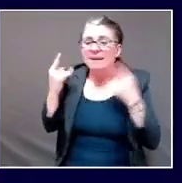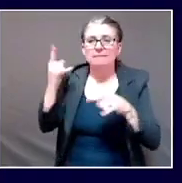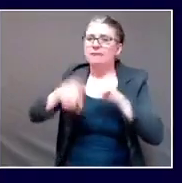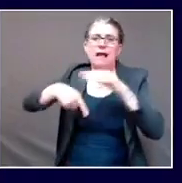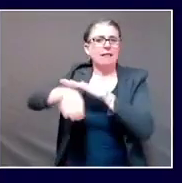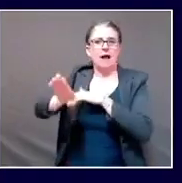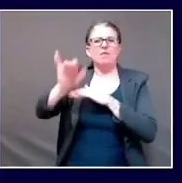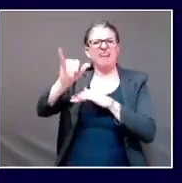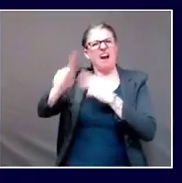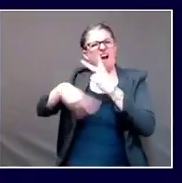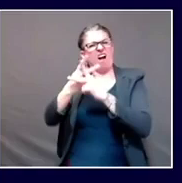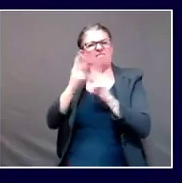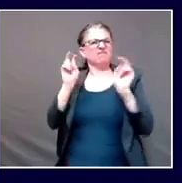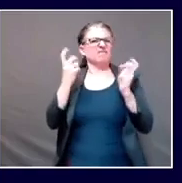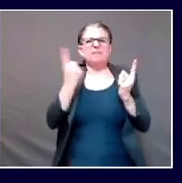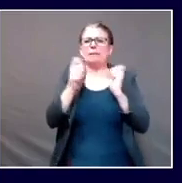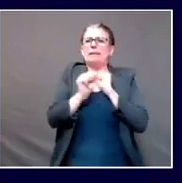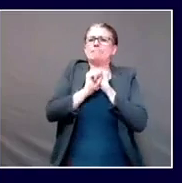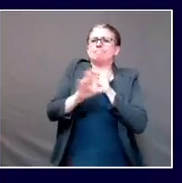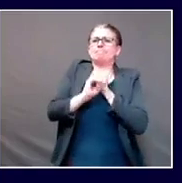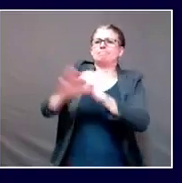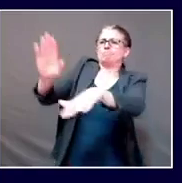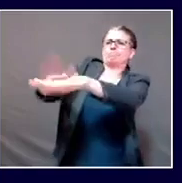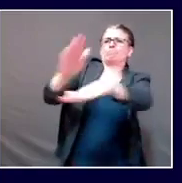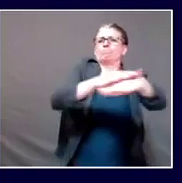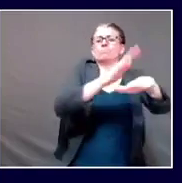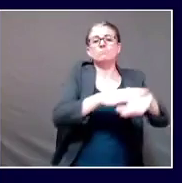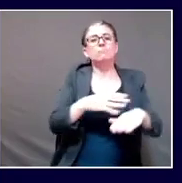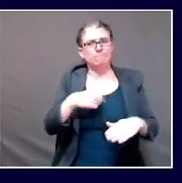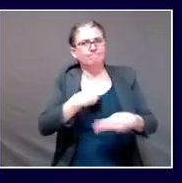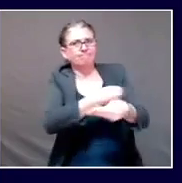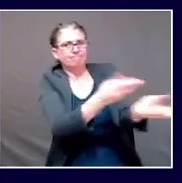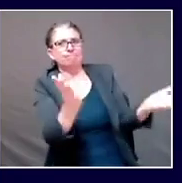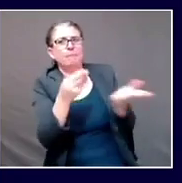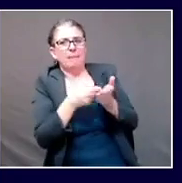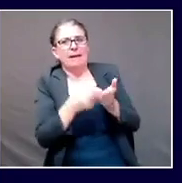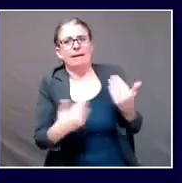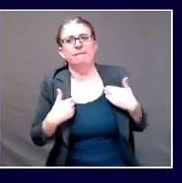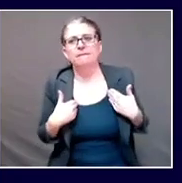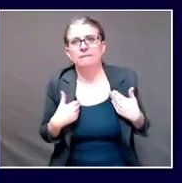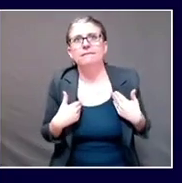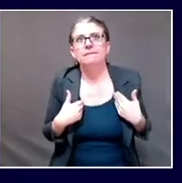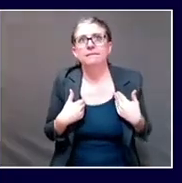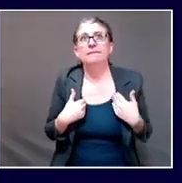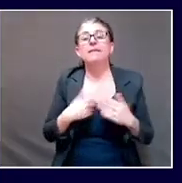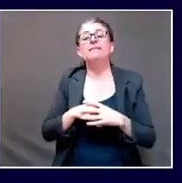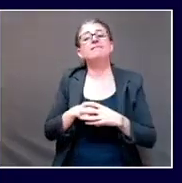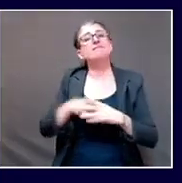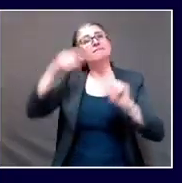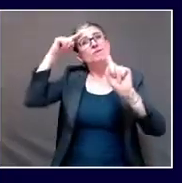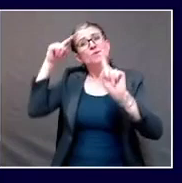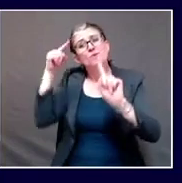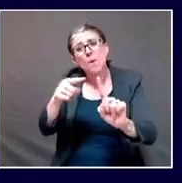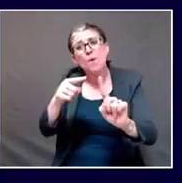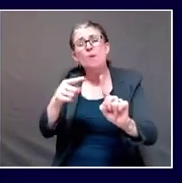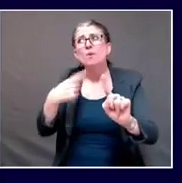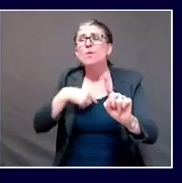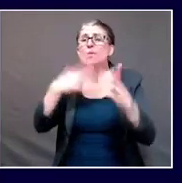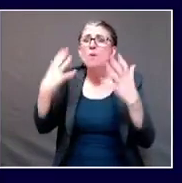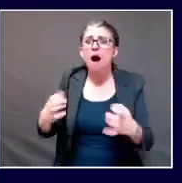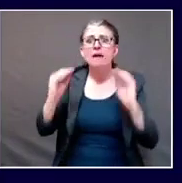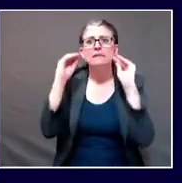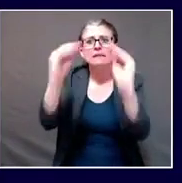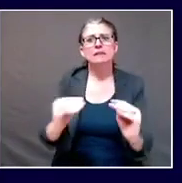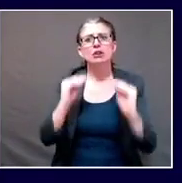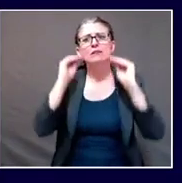while we'll do everything we can to educate and encourage people to voluntarily comply and wear face coverings to protect their health and